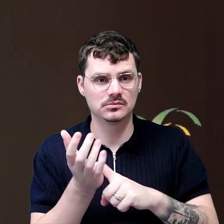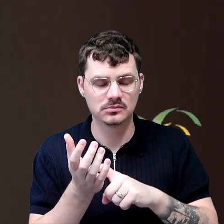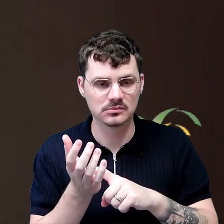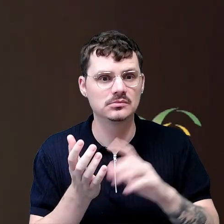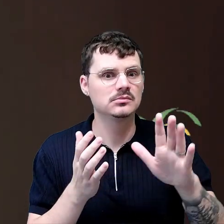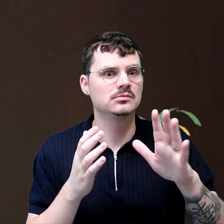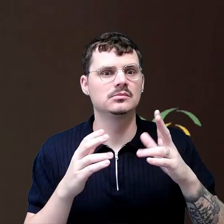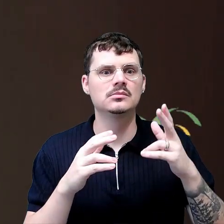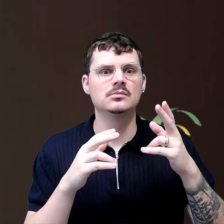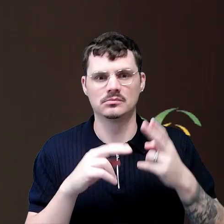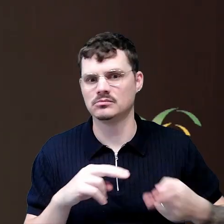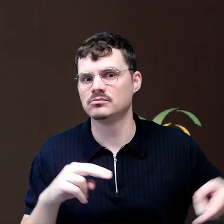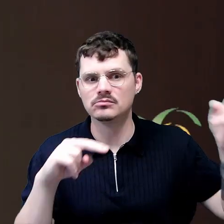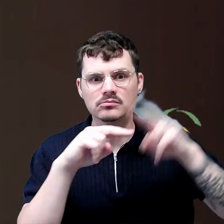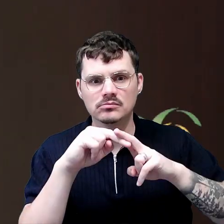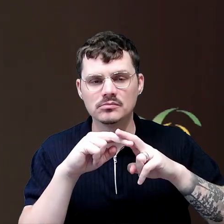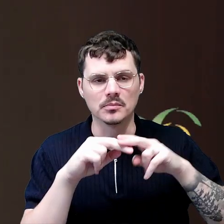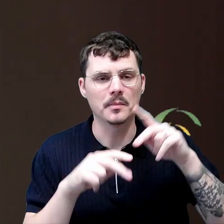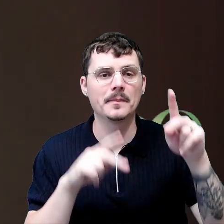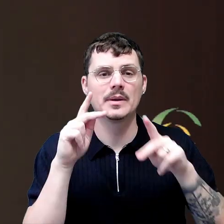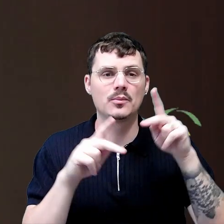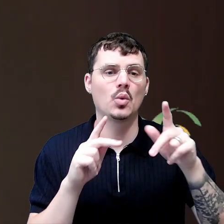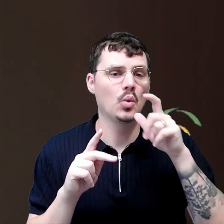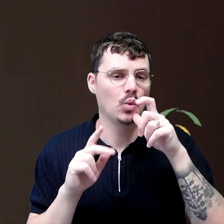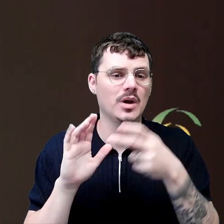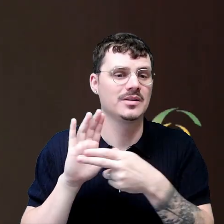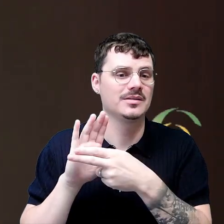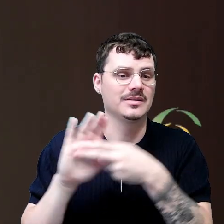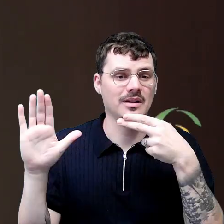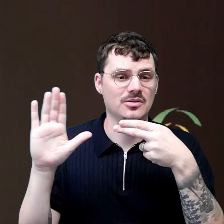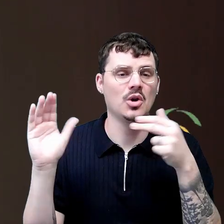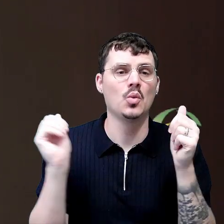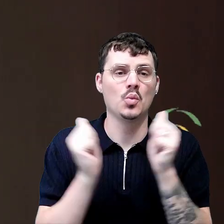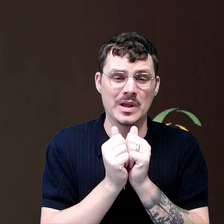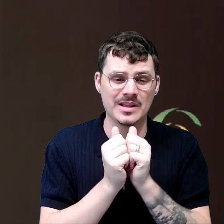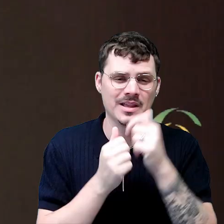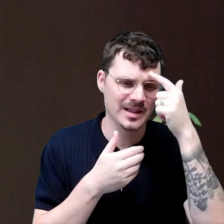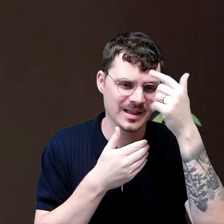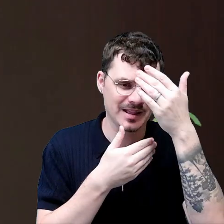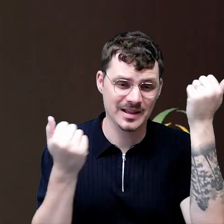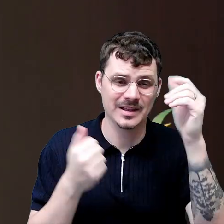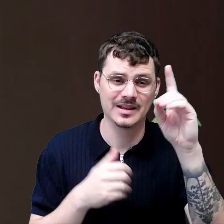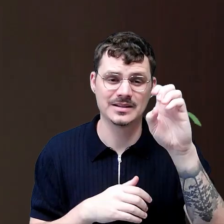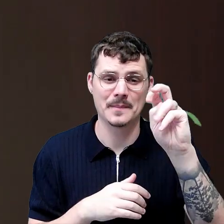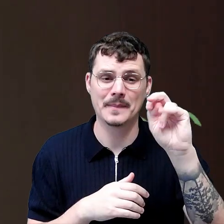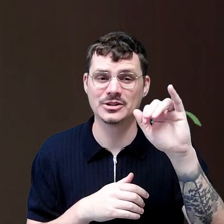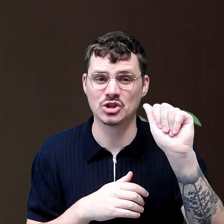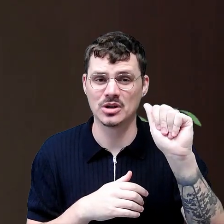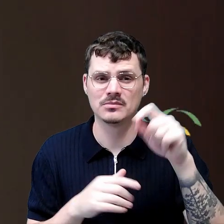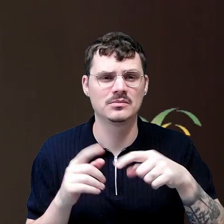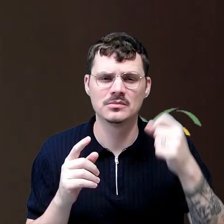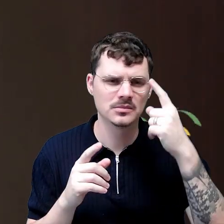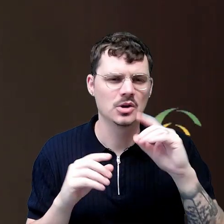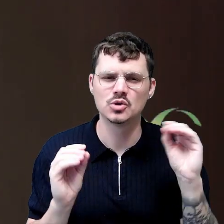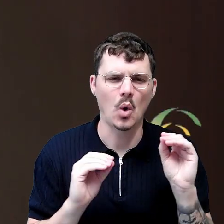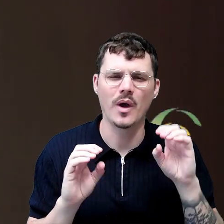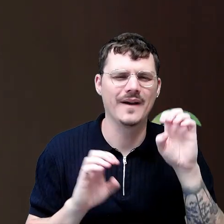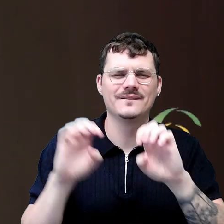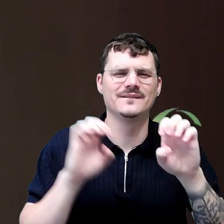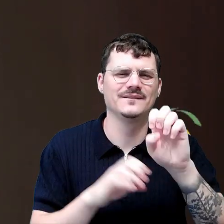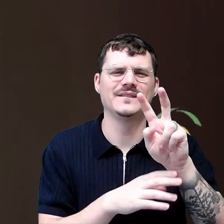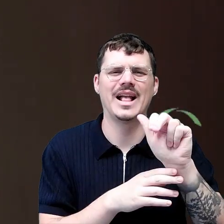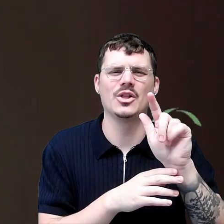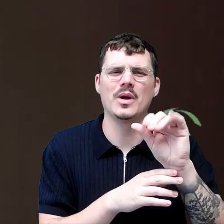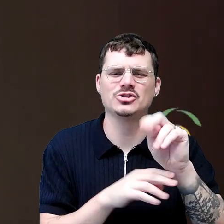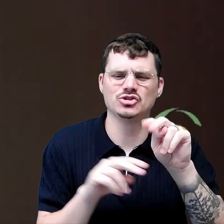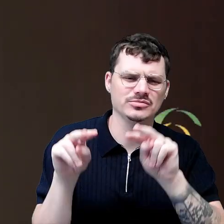tremendous increase in the number of people diagnosed with dementia without any evaluation.